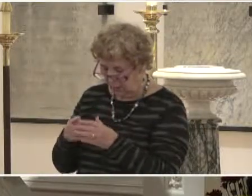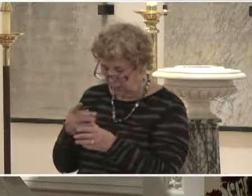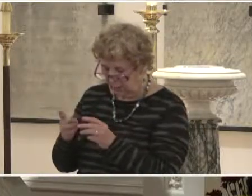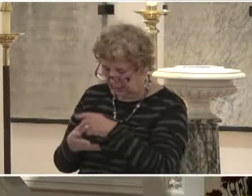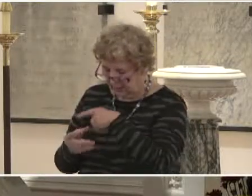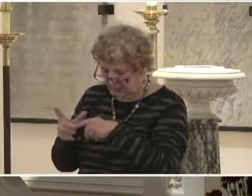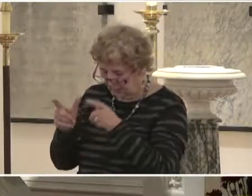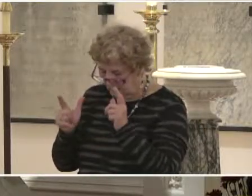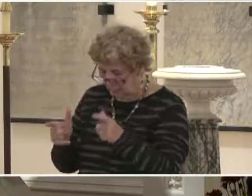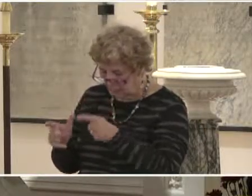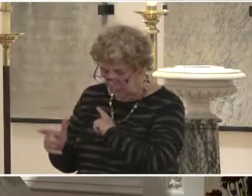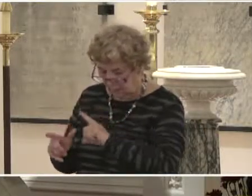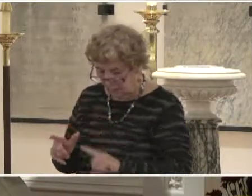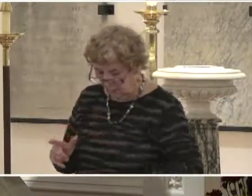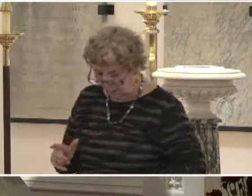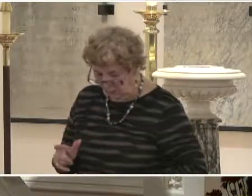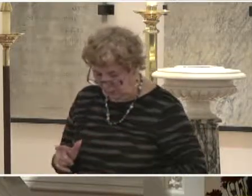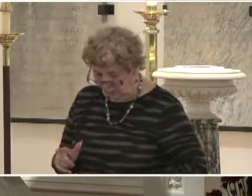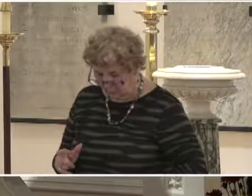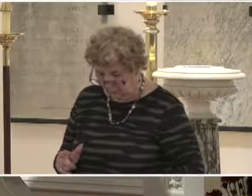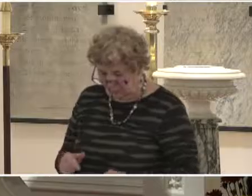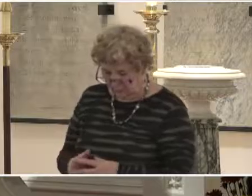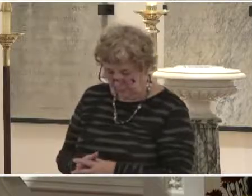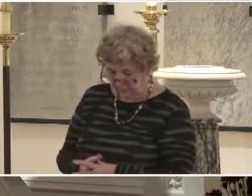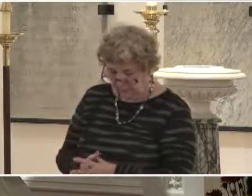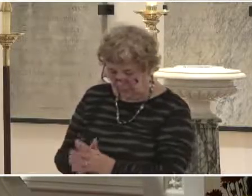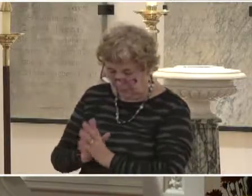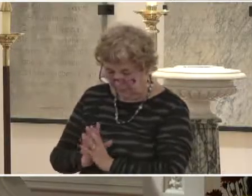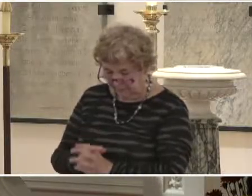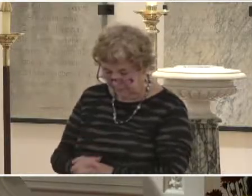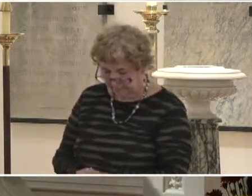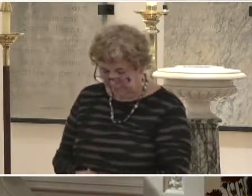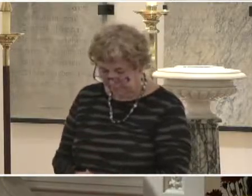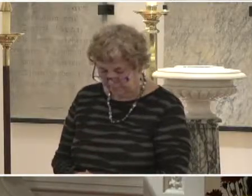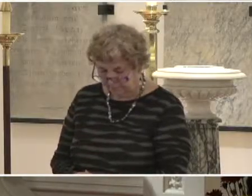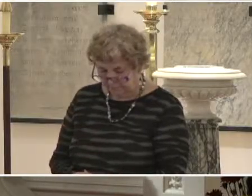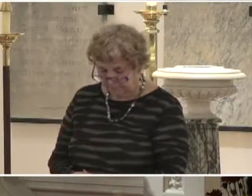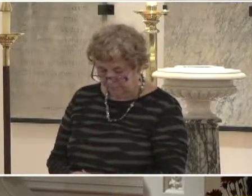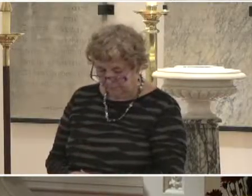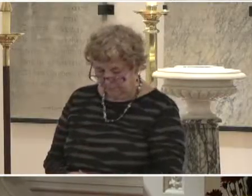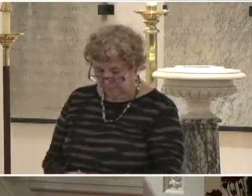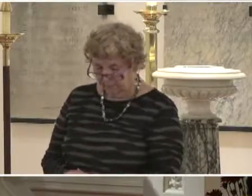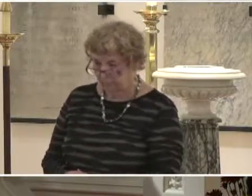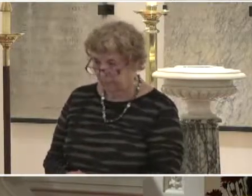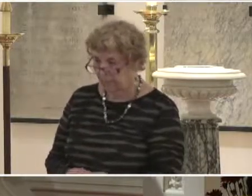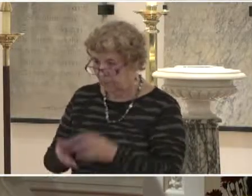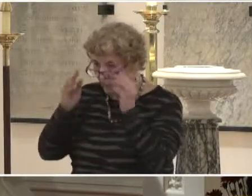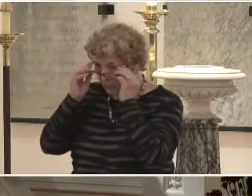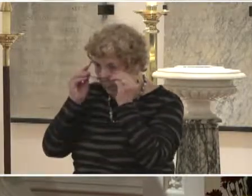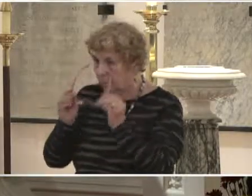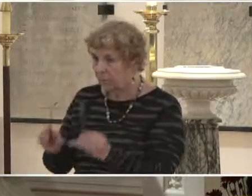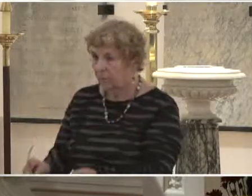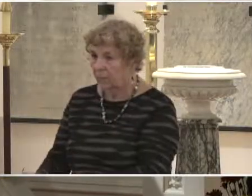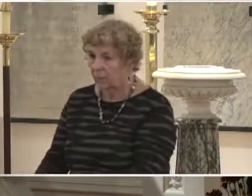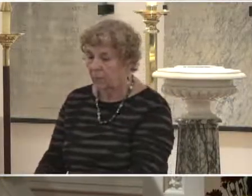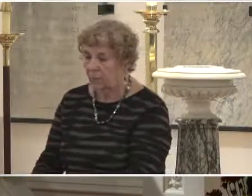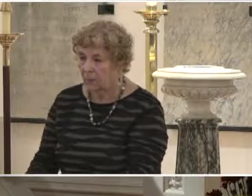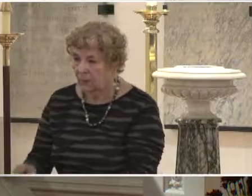Lord, may the words of my mouth and the meditation of all our hearts be acceptable in your sight. O Lord, our strength and our